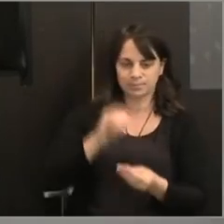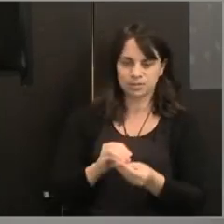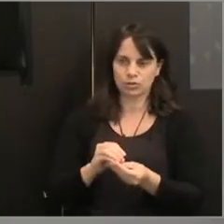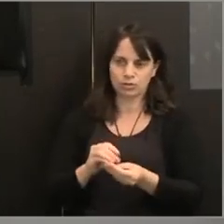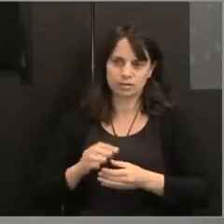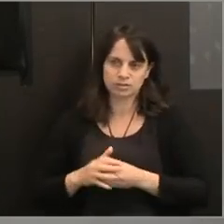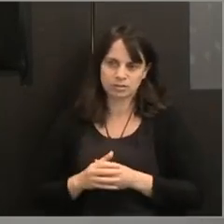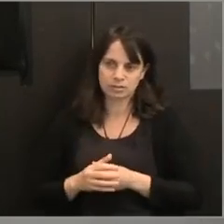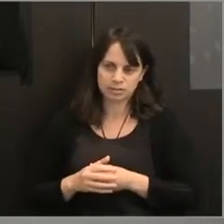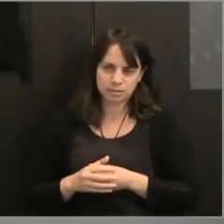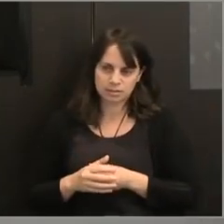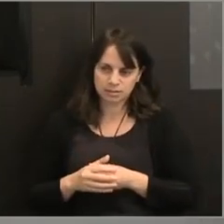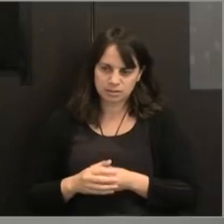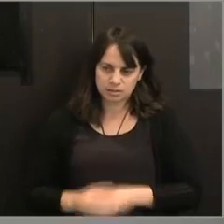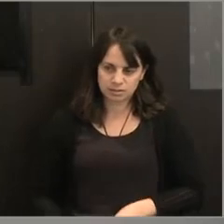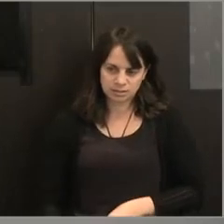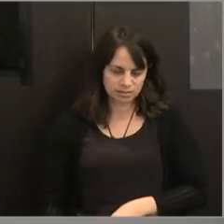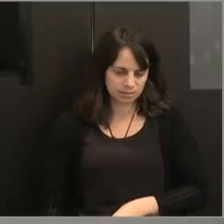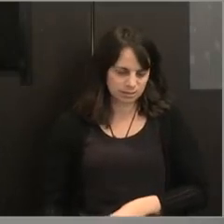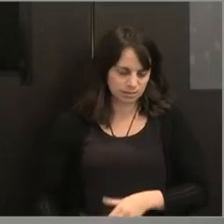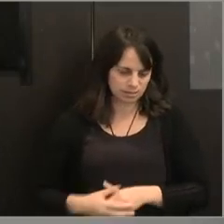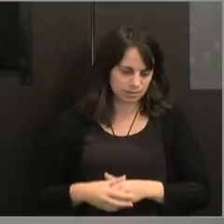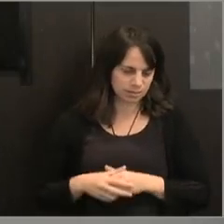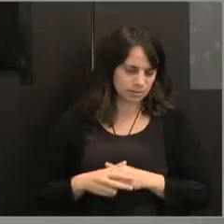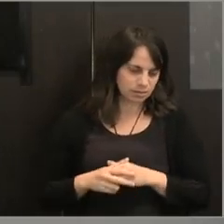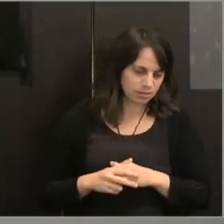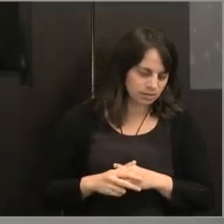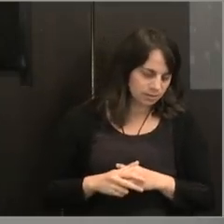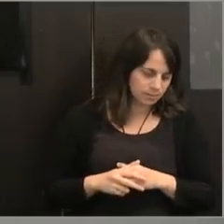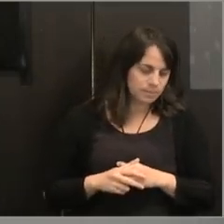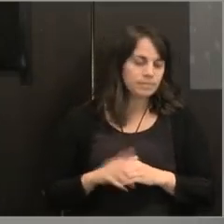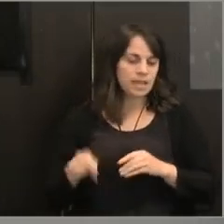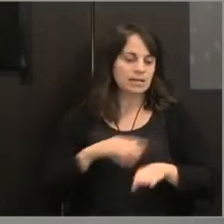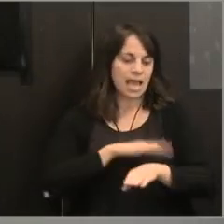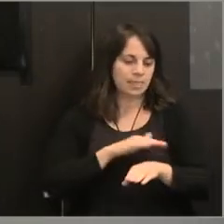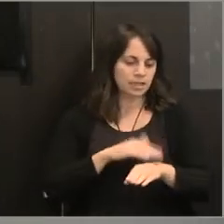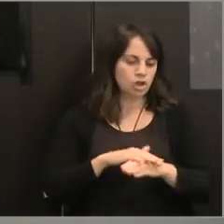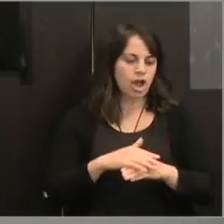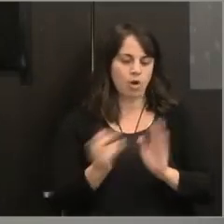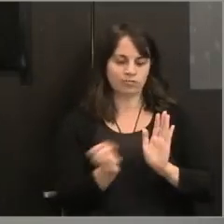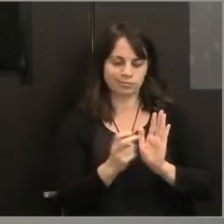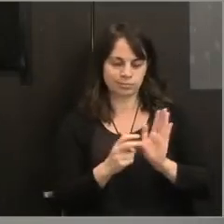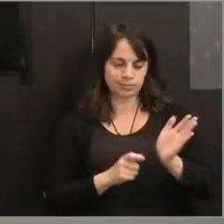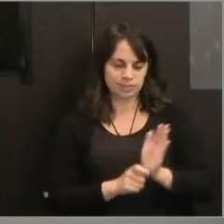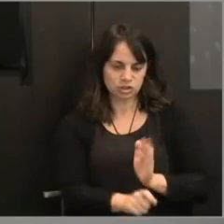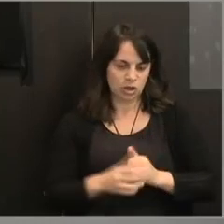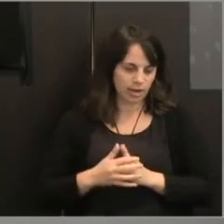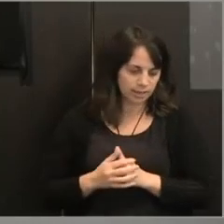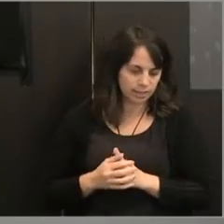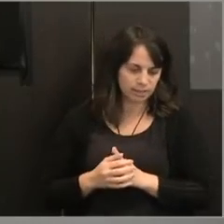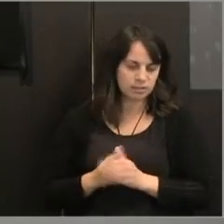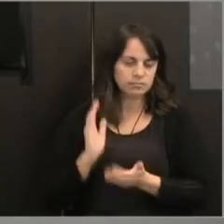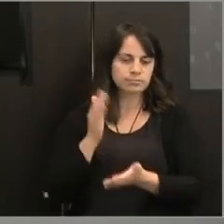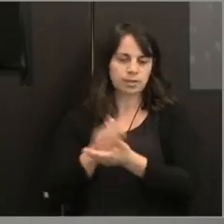The evidence in iwi histories in Te Reo before and at the time of the signing clearly indicates that rangatira